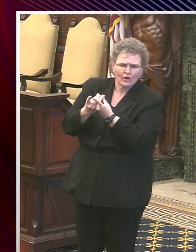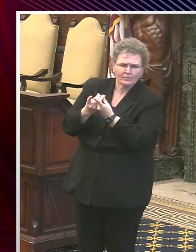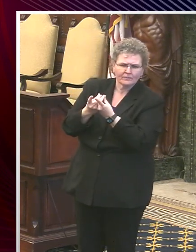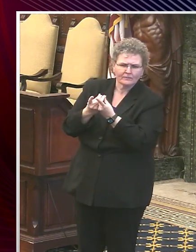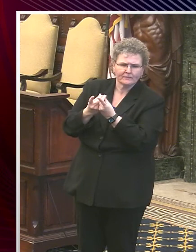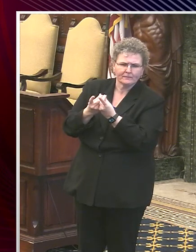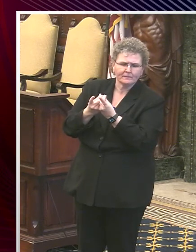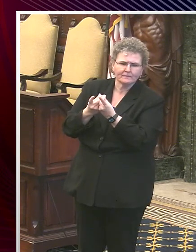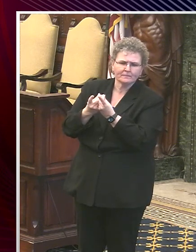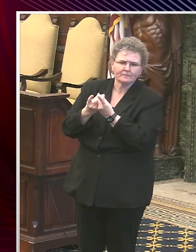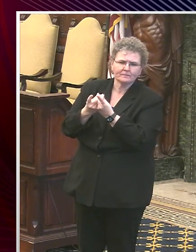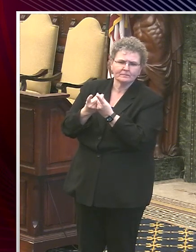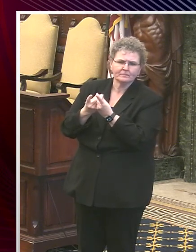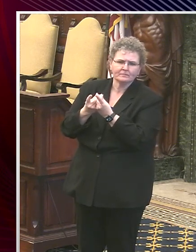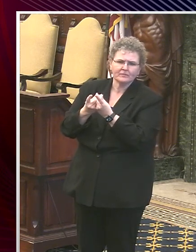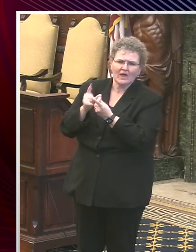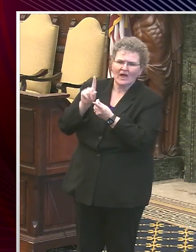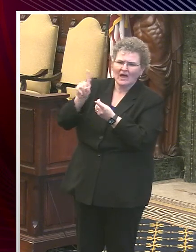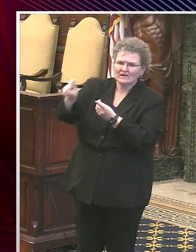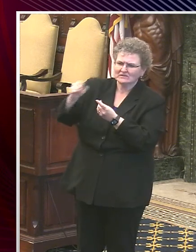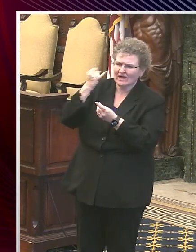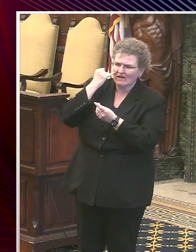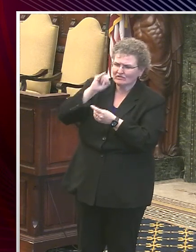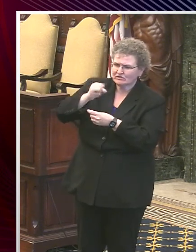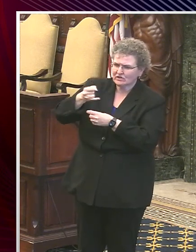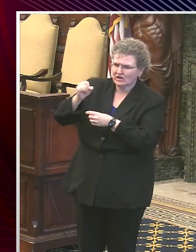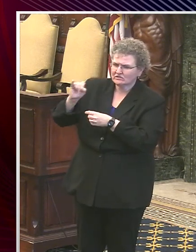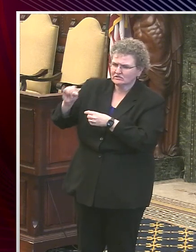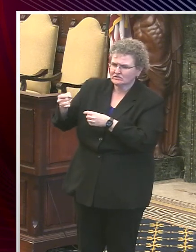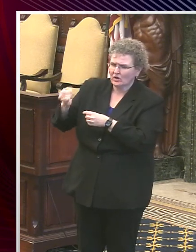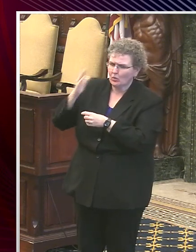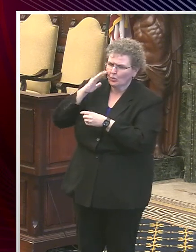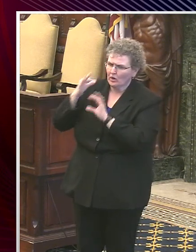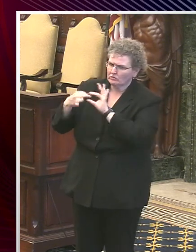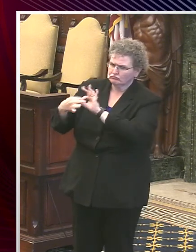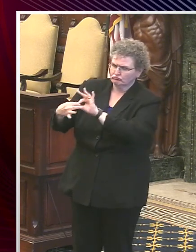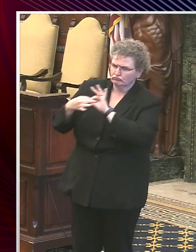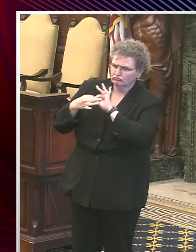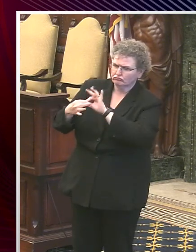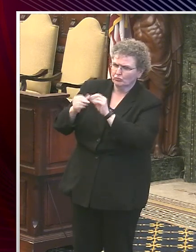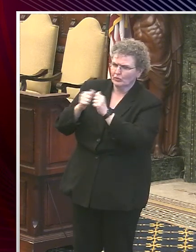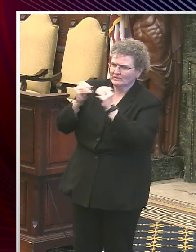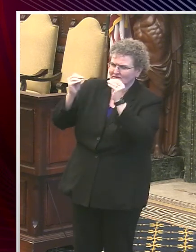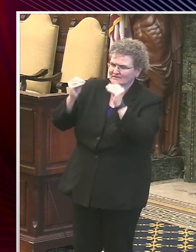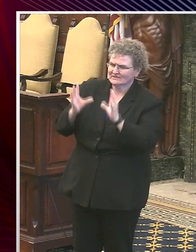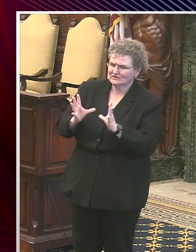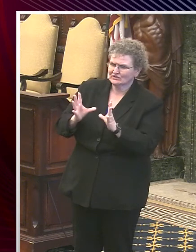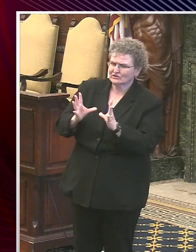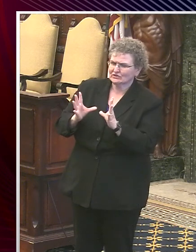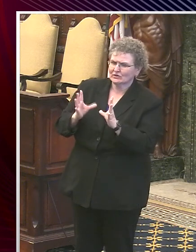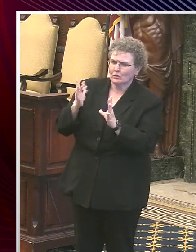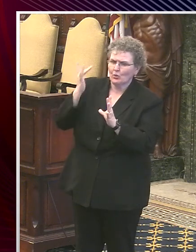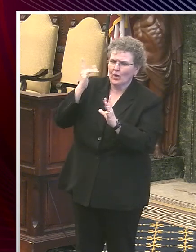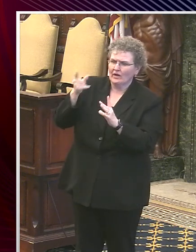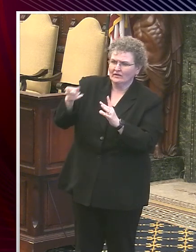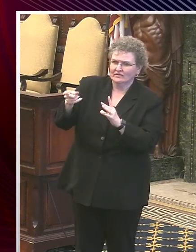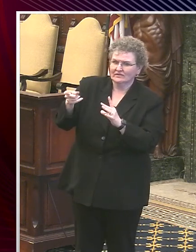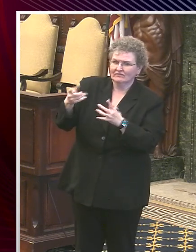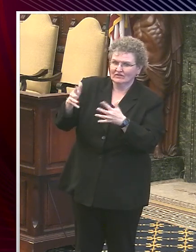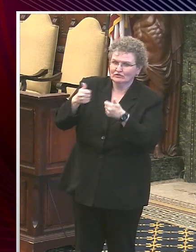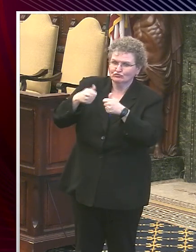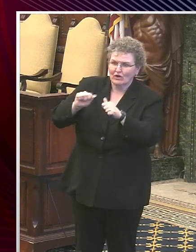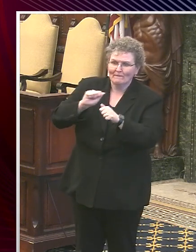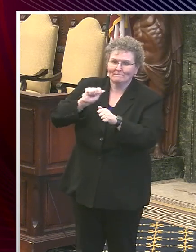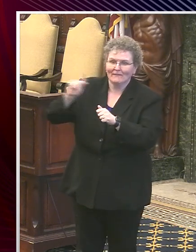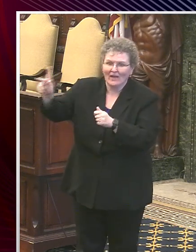whether the Johnson & Johnson vaccine would be more designated toward teachers. Because they're trying to get teachers back in the classrooms and schools open as